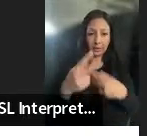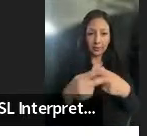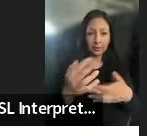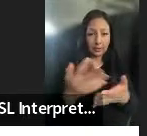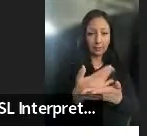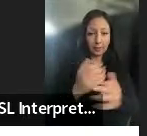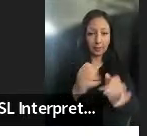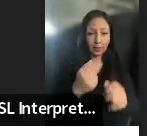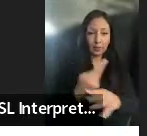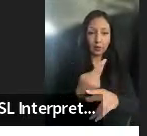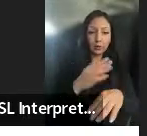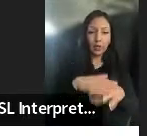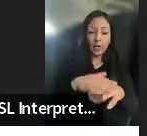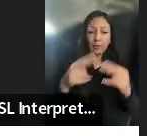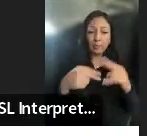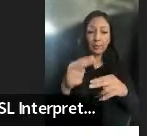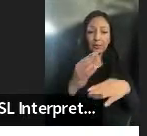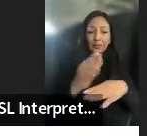the building scale.